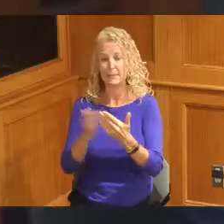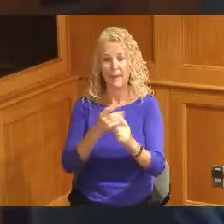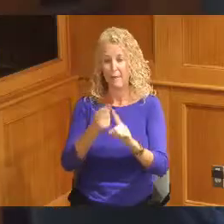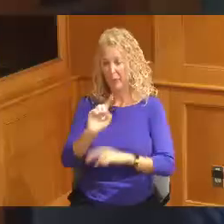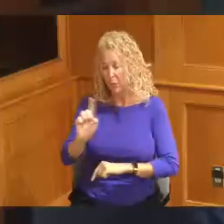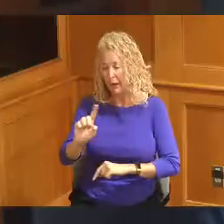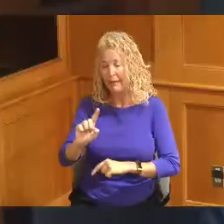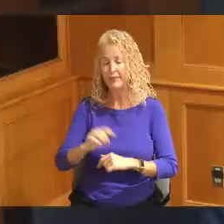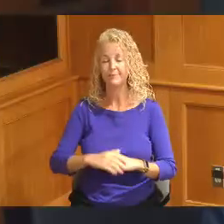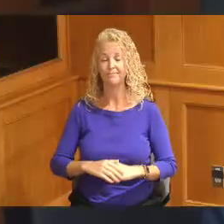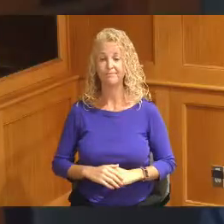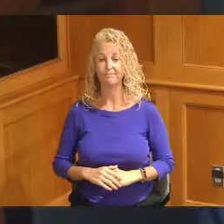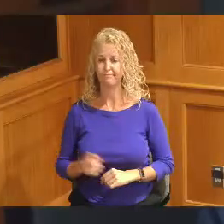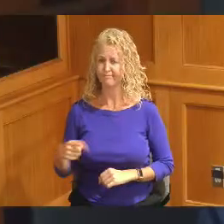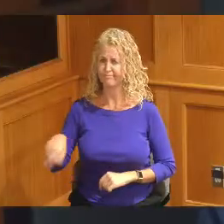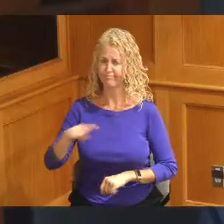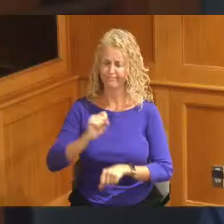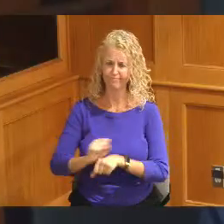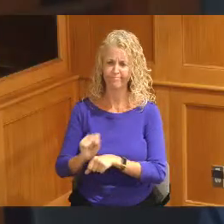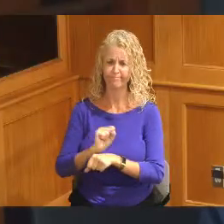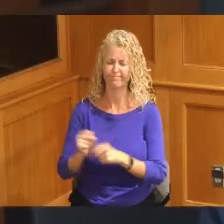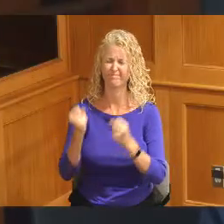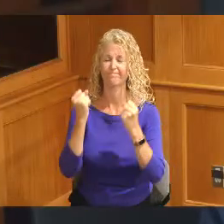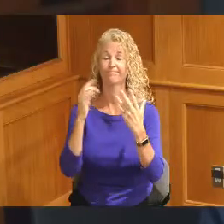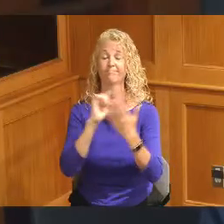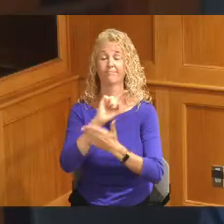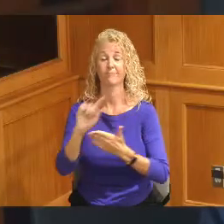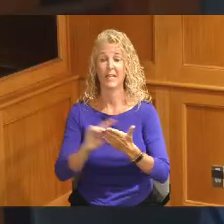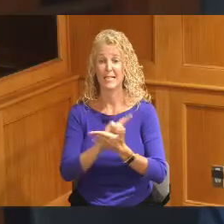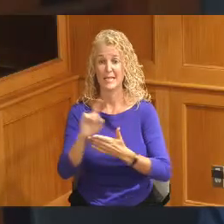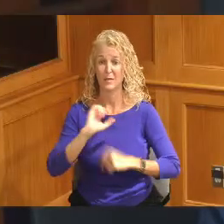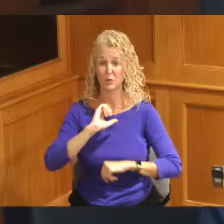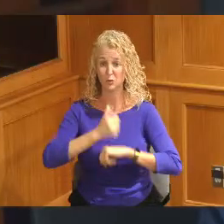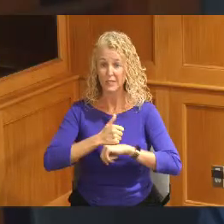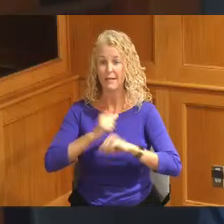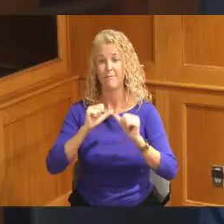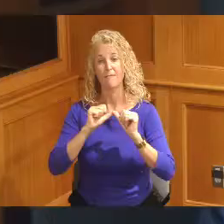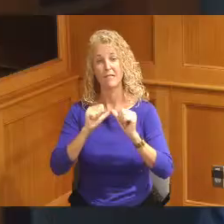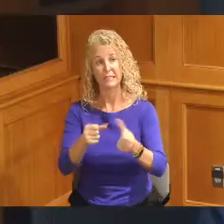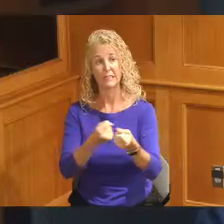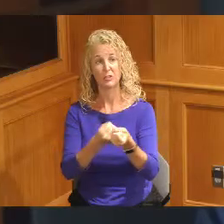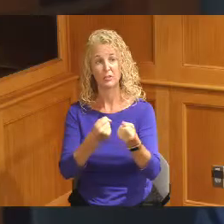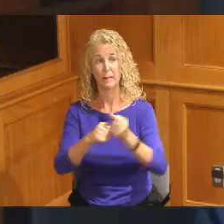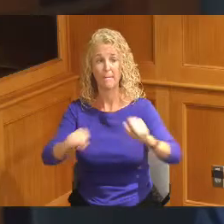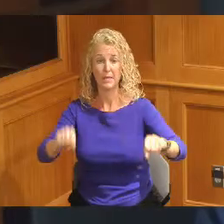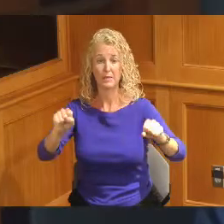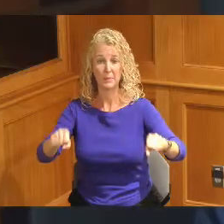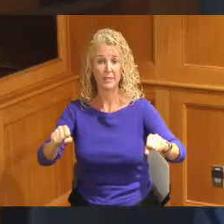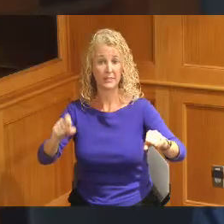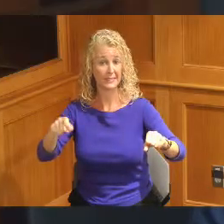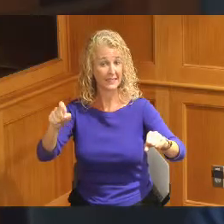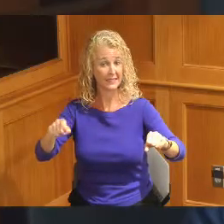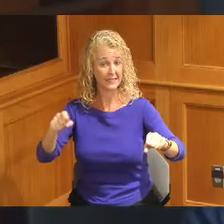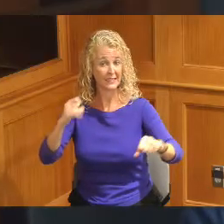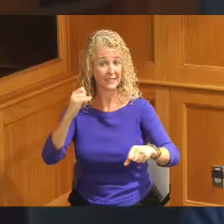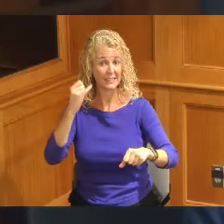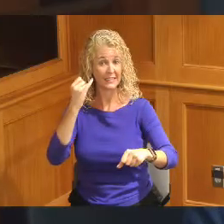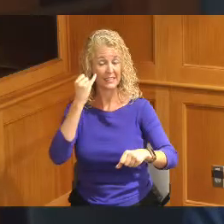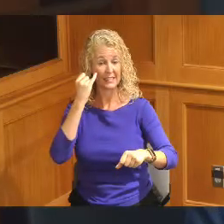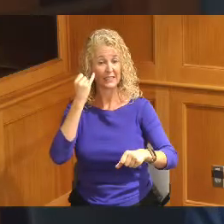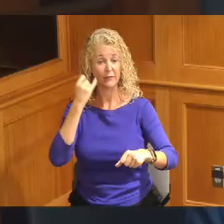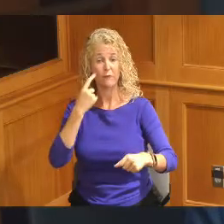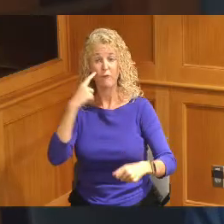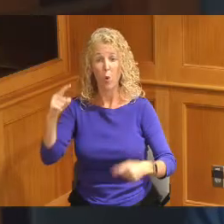disasters, and dedicated countless hours to establishing and maintaining the capabilities necessary to